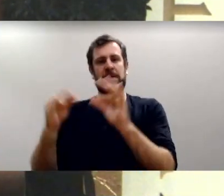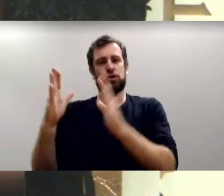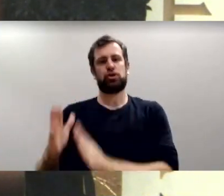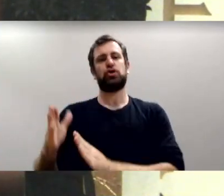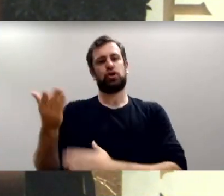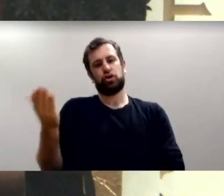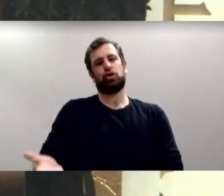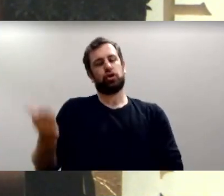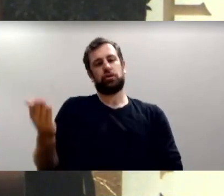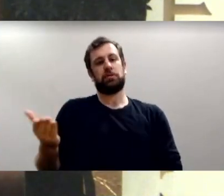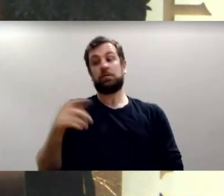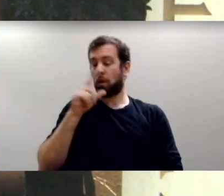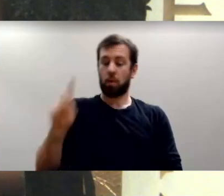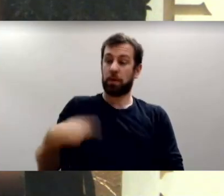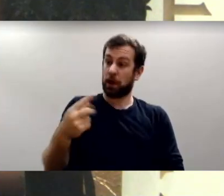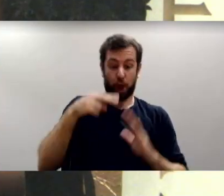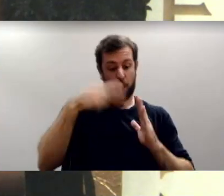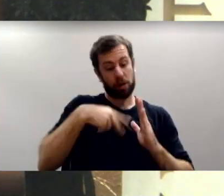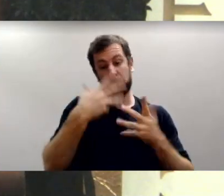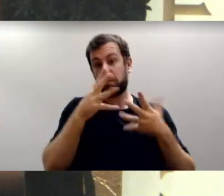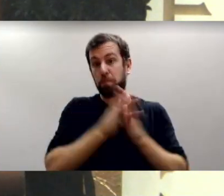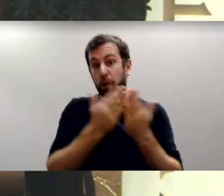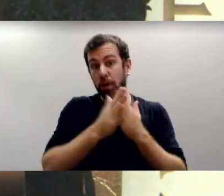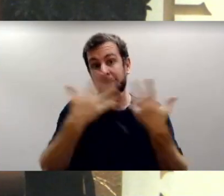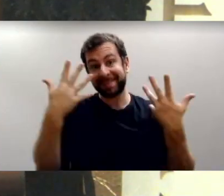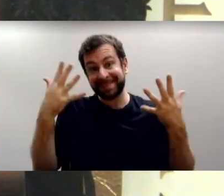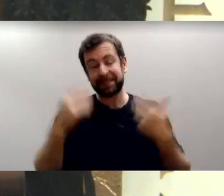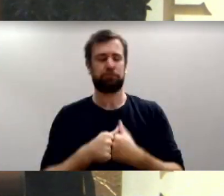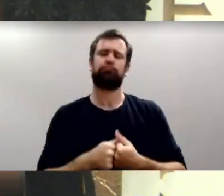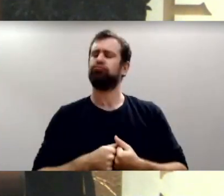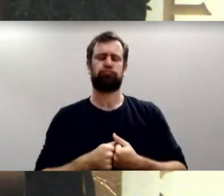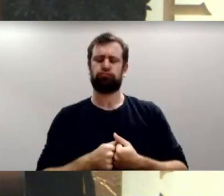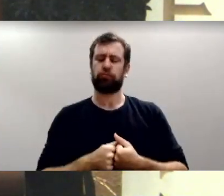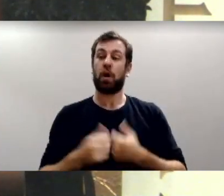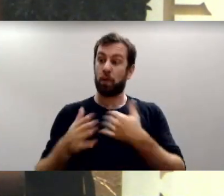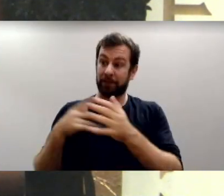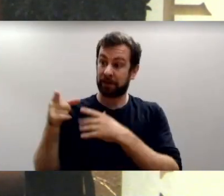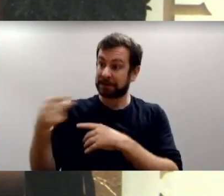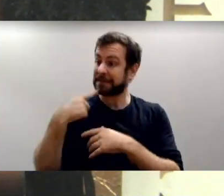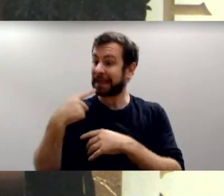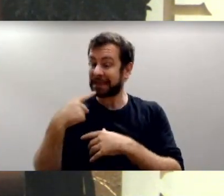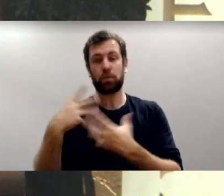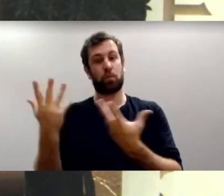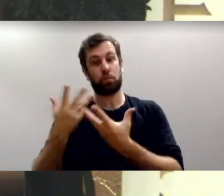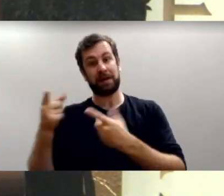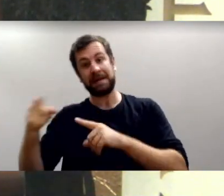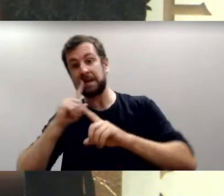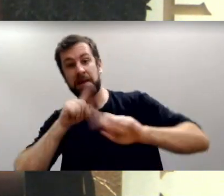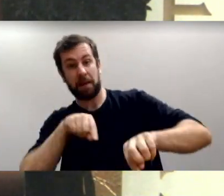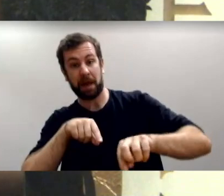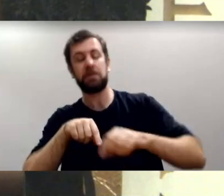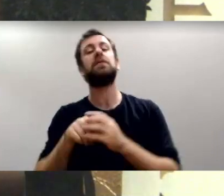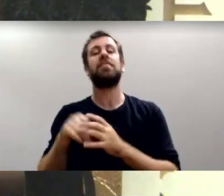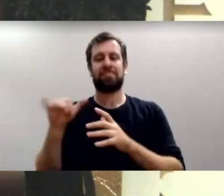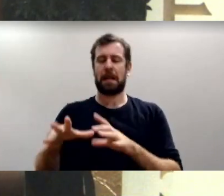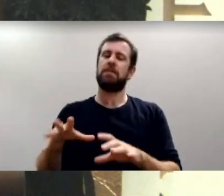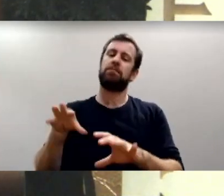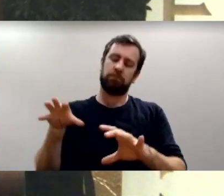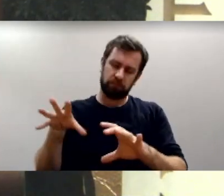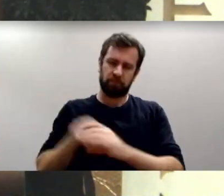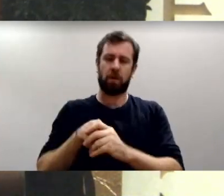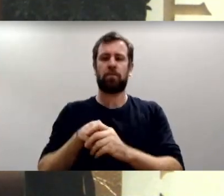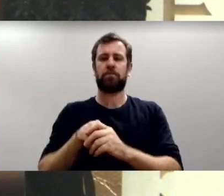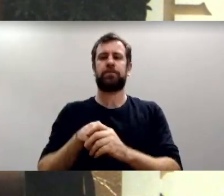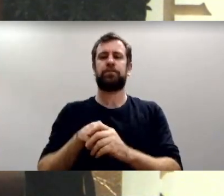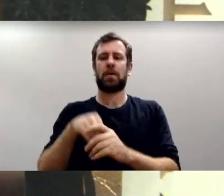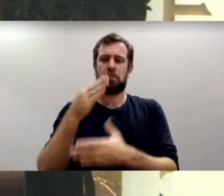not just by looking at the book. It means that whatever he says, whatever he commands, that is part of the, you